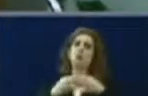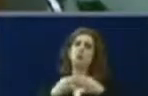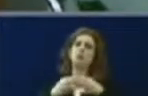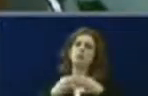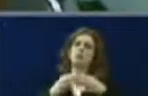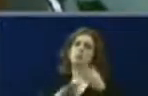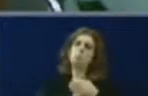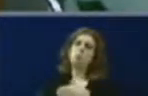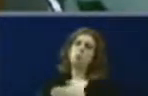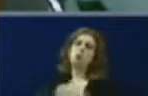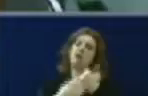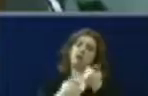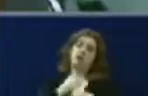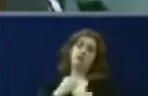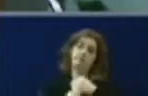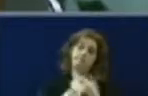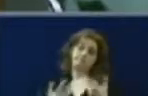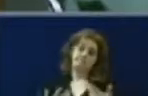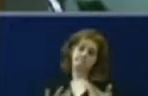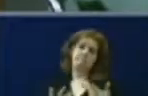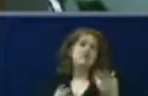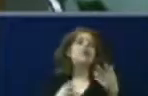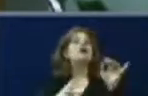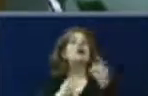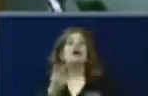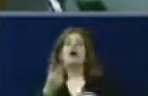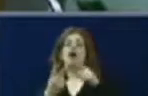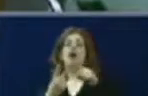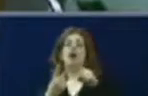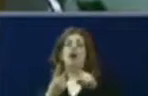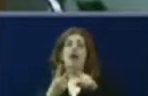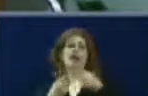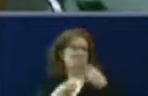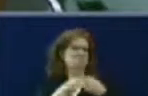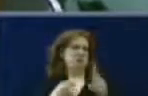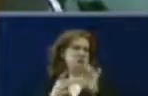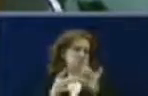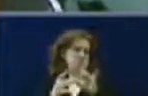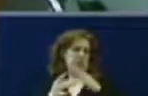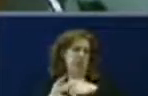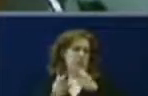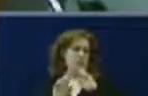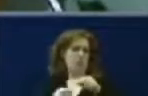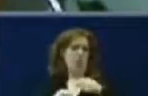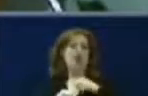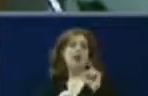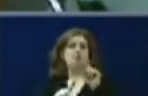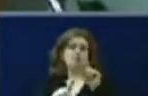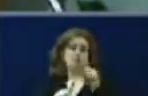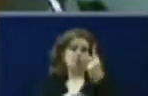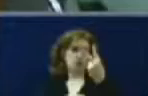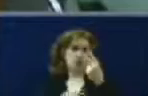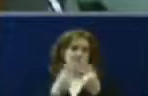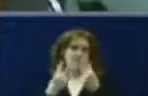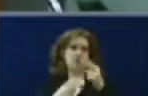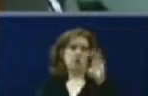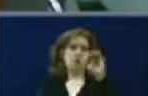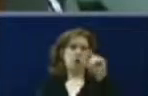year. Then, just briefly on my reports, I made two visits to Olmsted